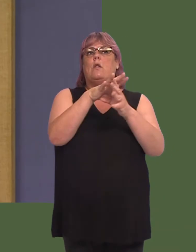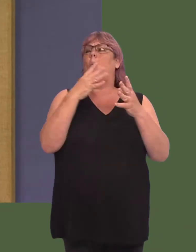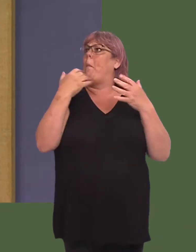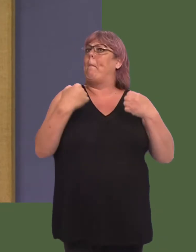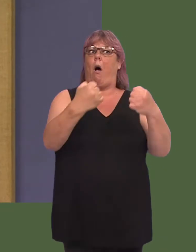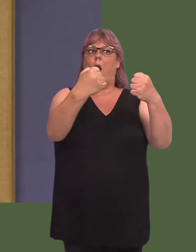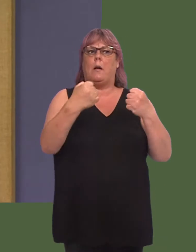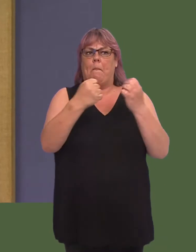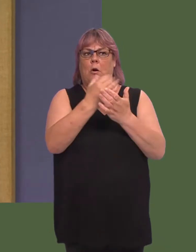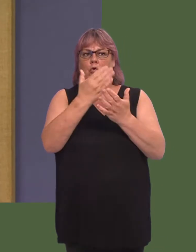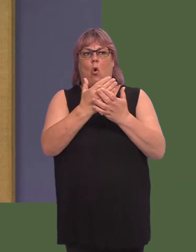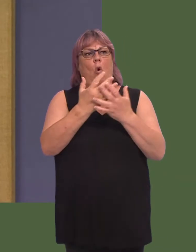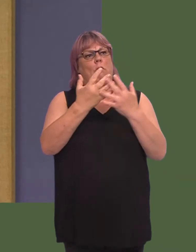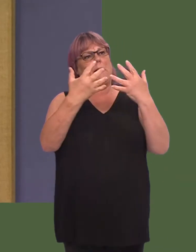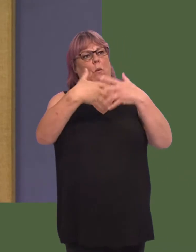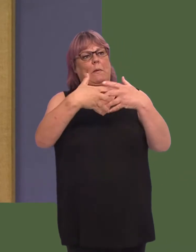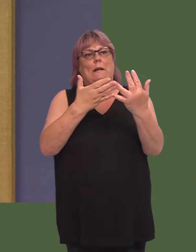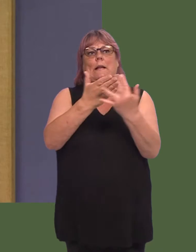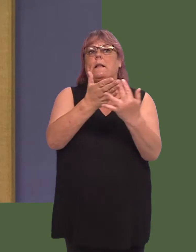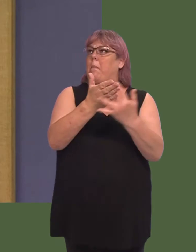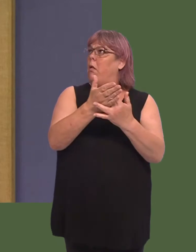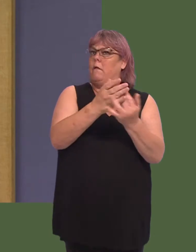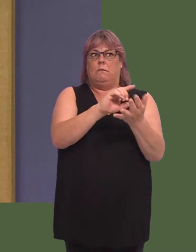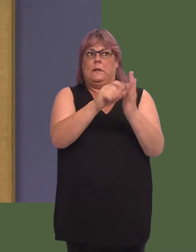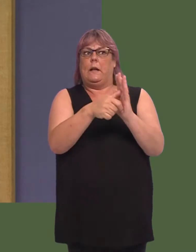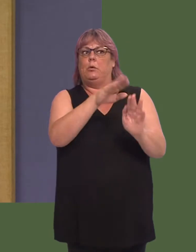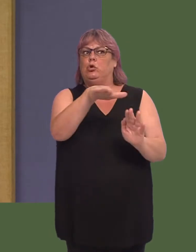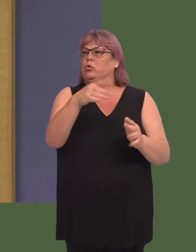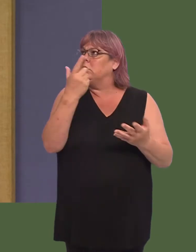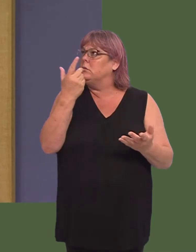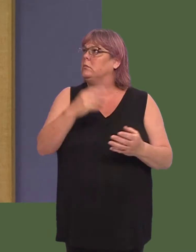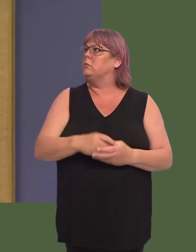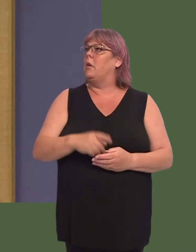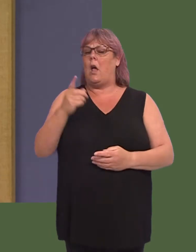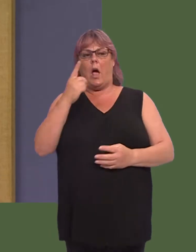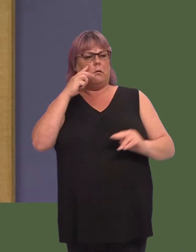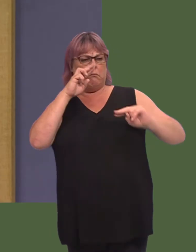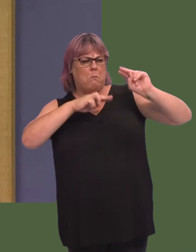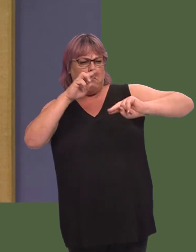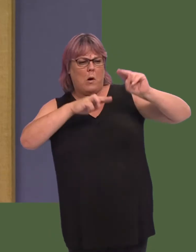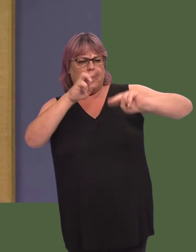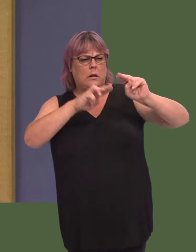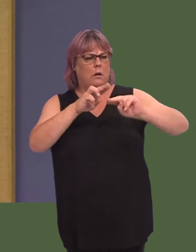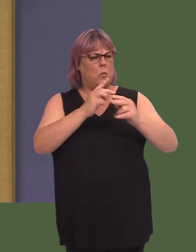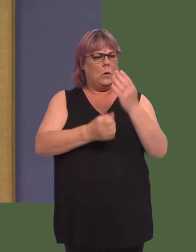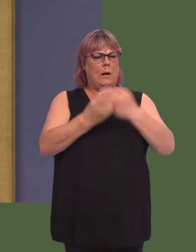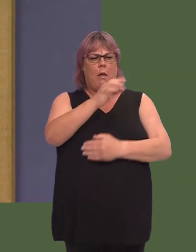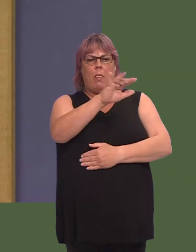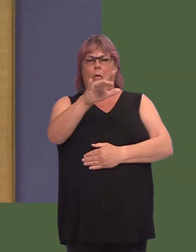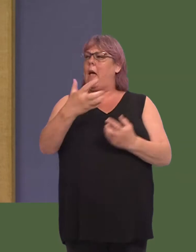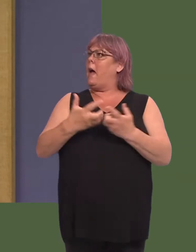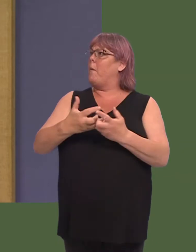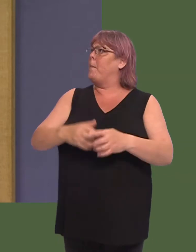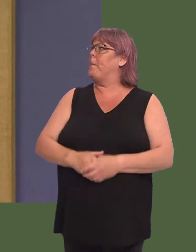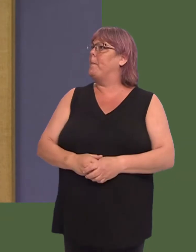in Wales have inclusive play equipment for children, and how are we going to monitor